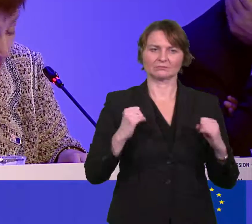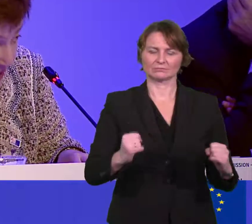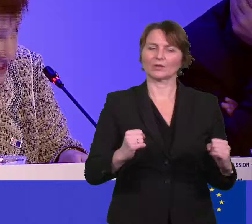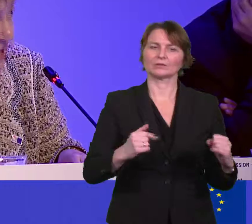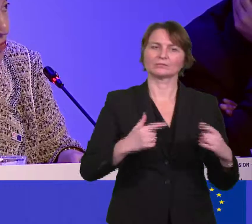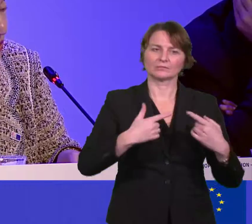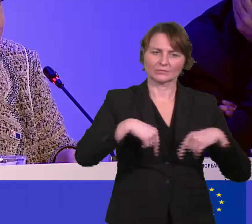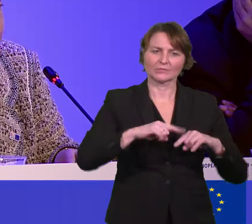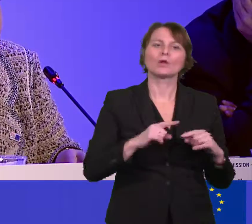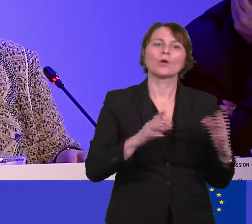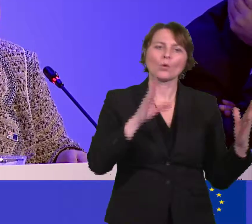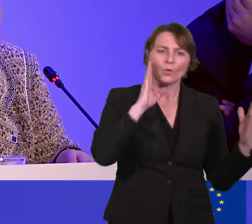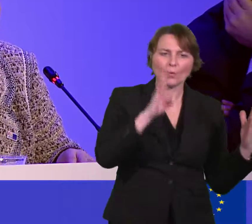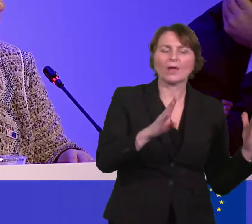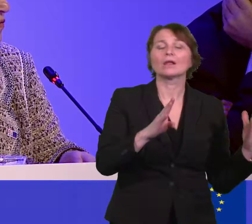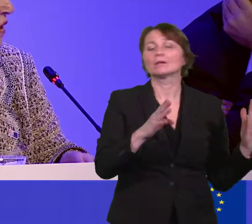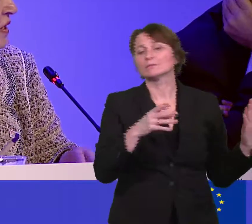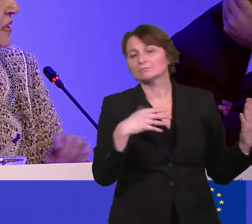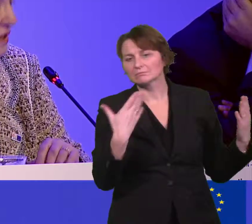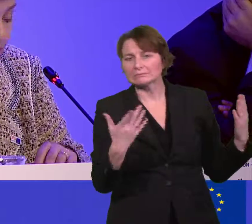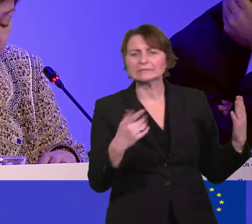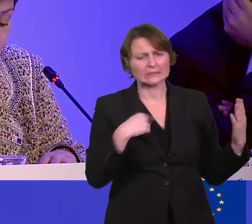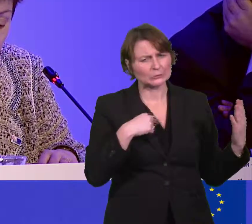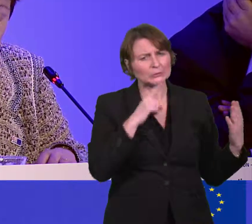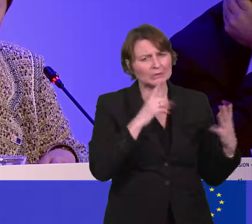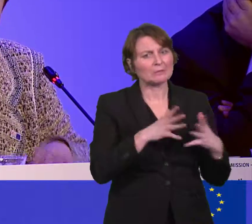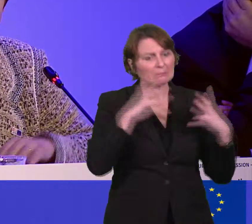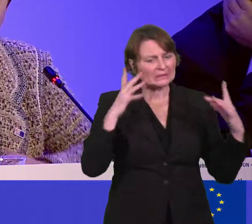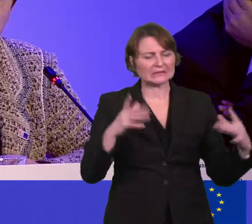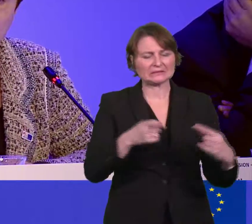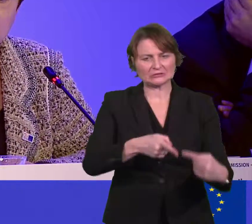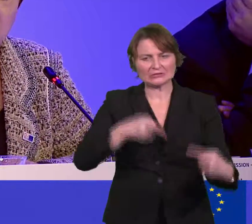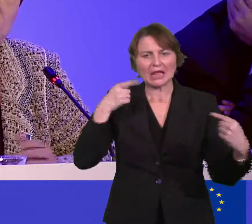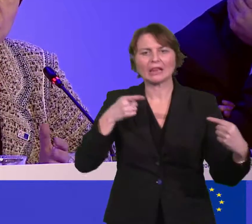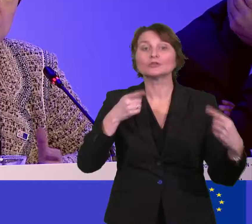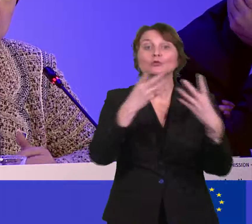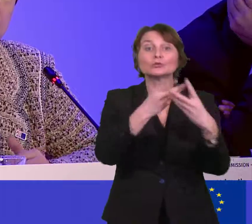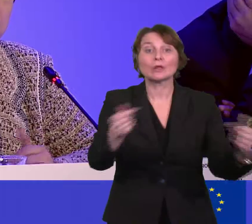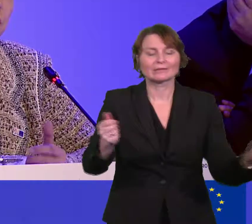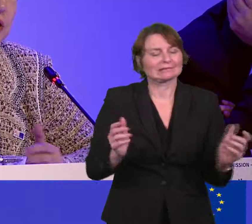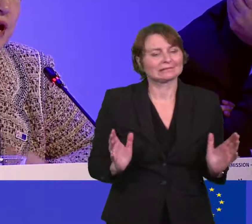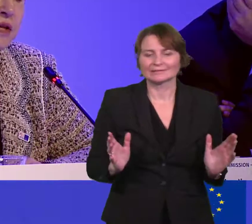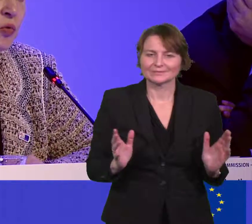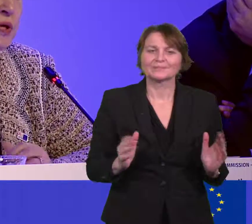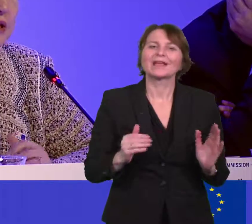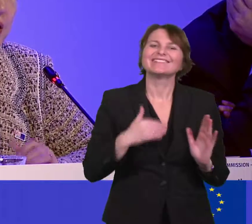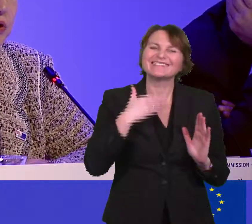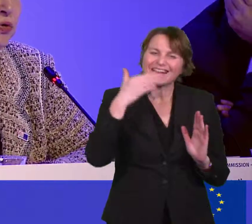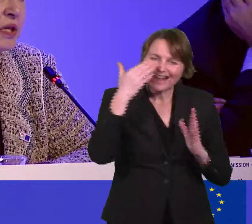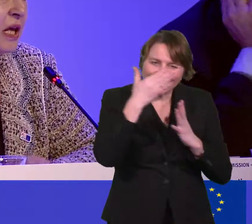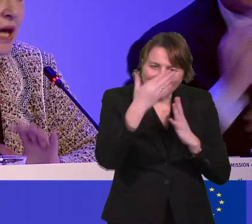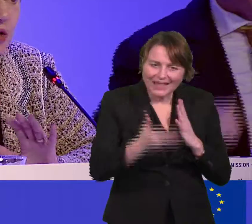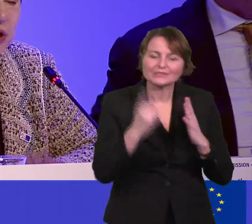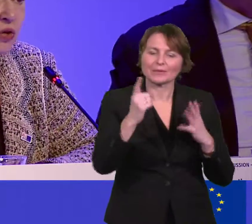what is and will continue to be a very significant challenge. But finally, we need our solidarity, we need